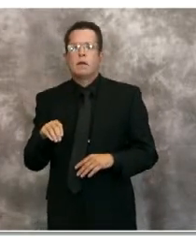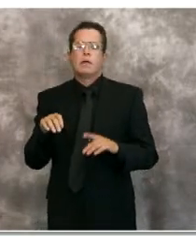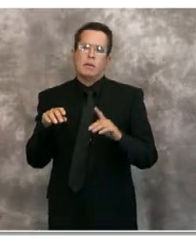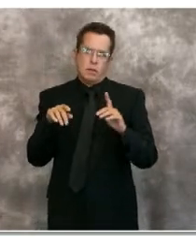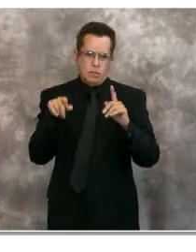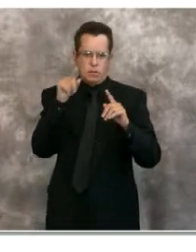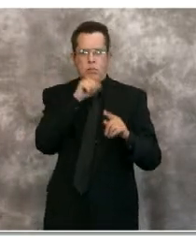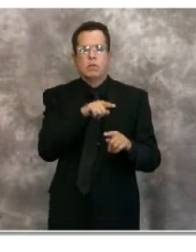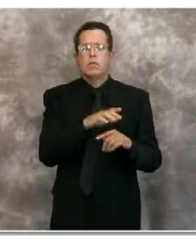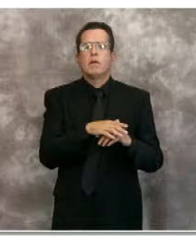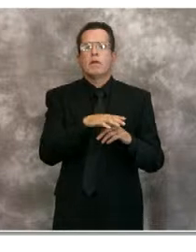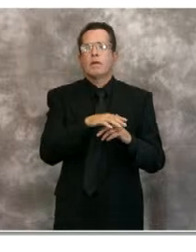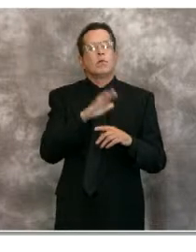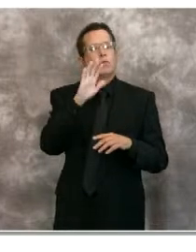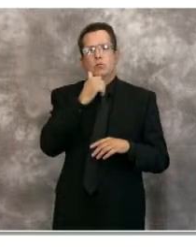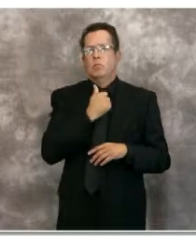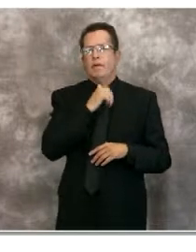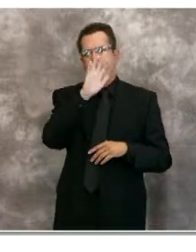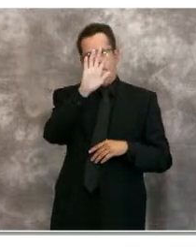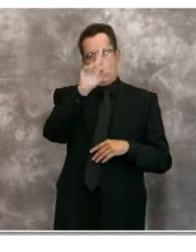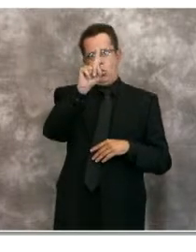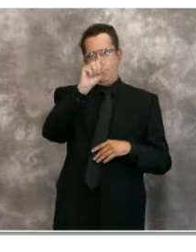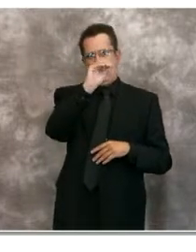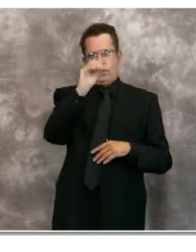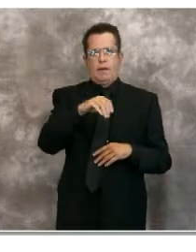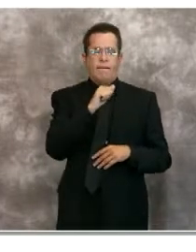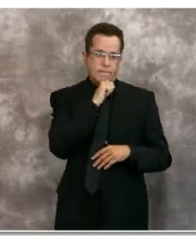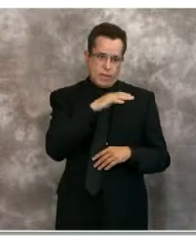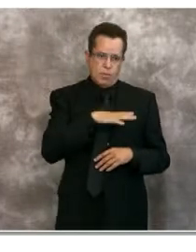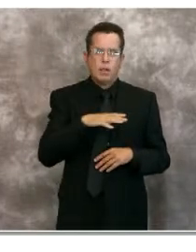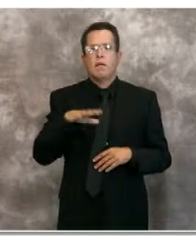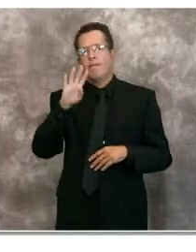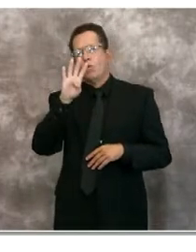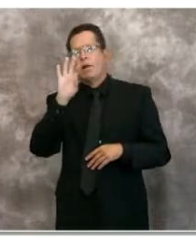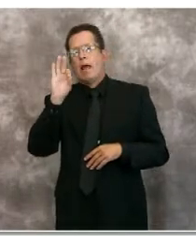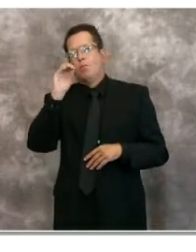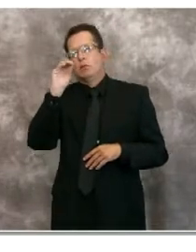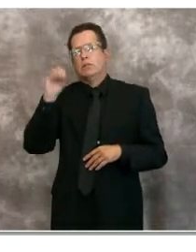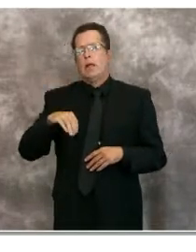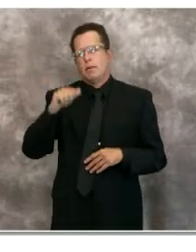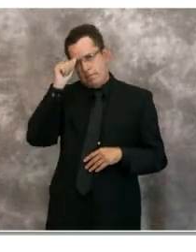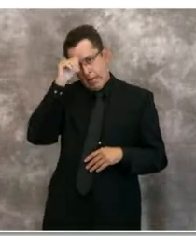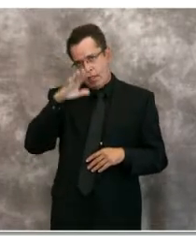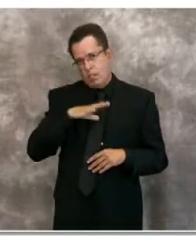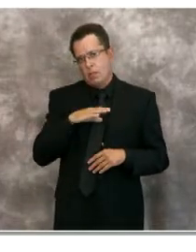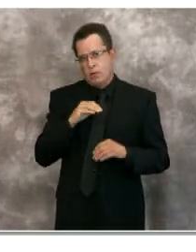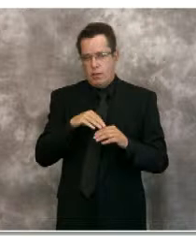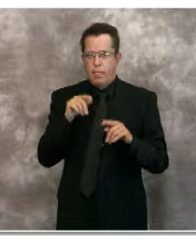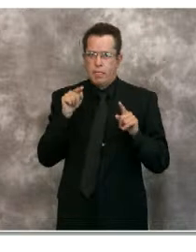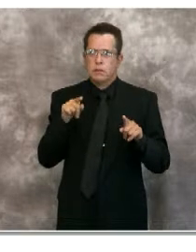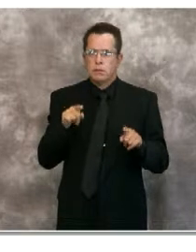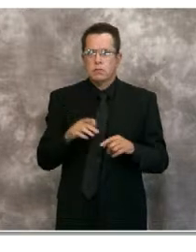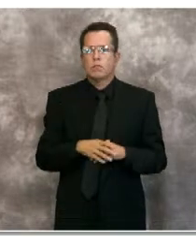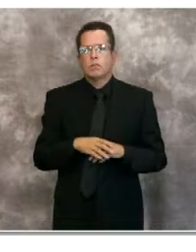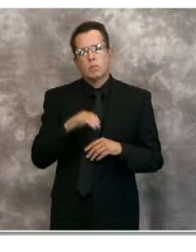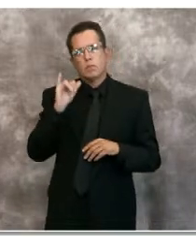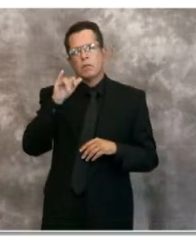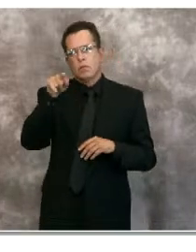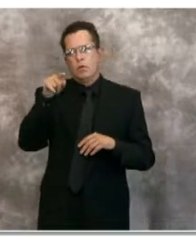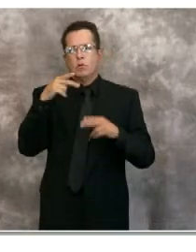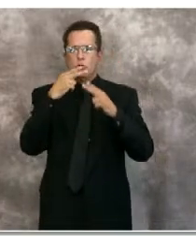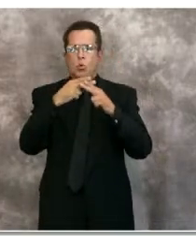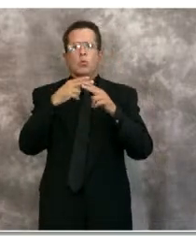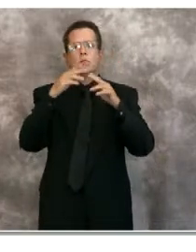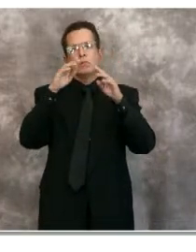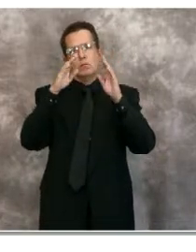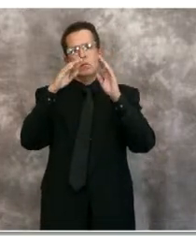51%, of all of the cases are female. 49% are male. In this slide, it shows a summary